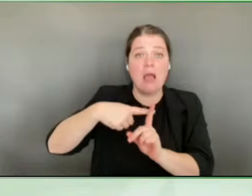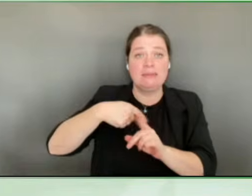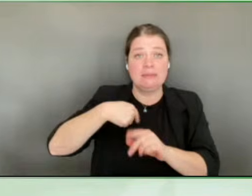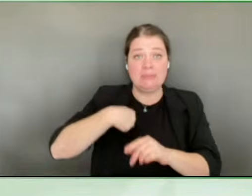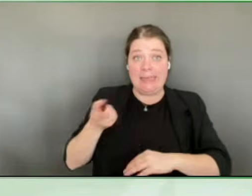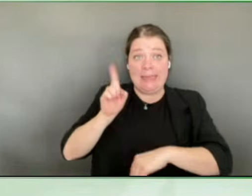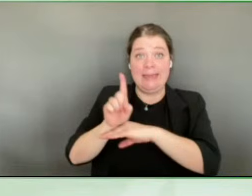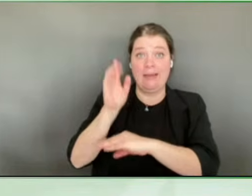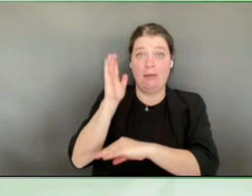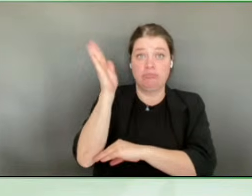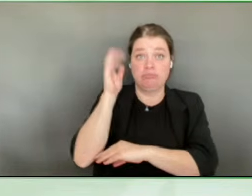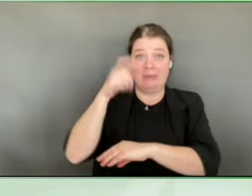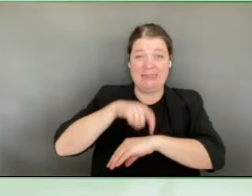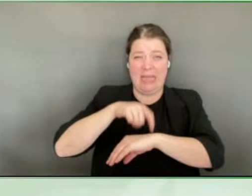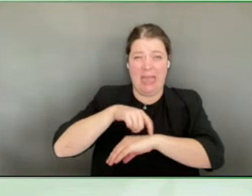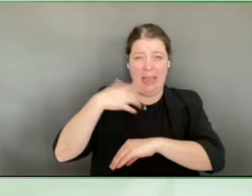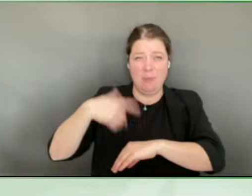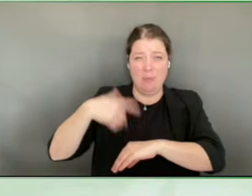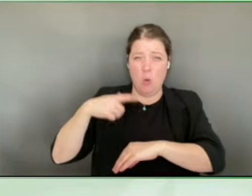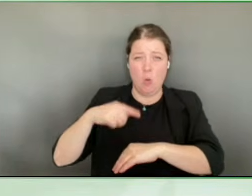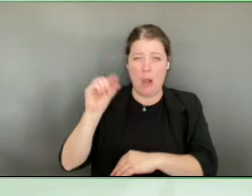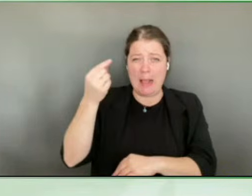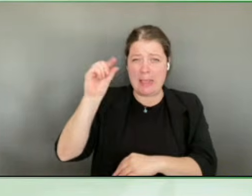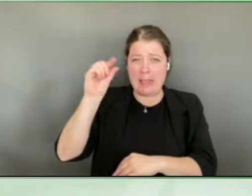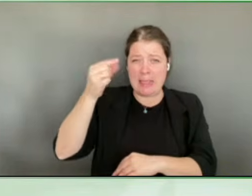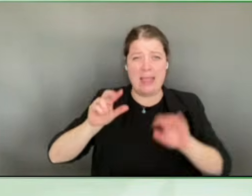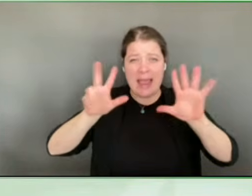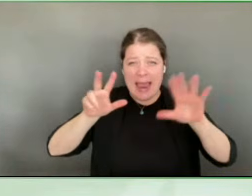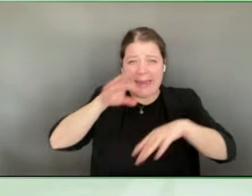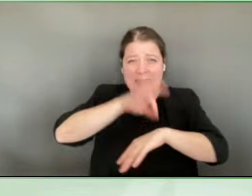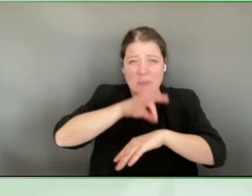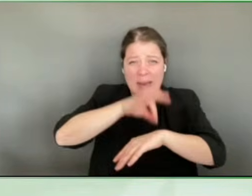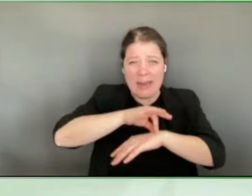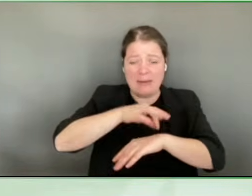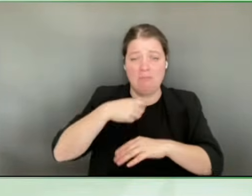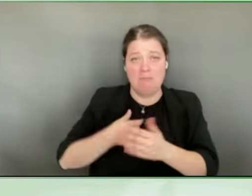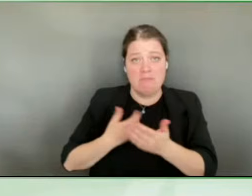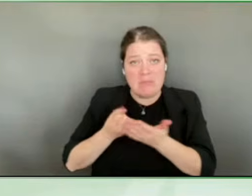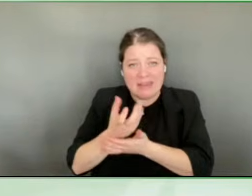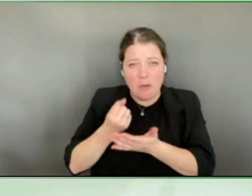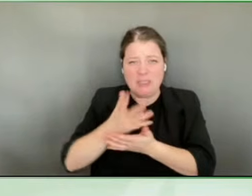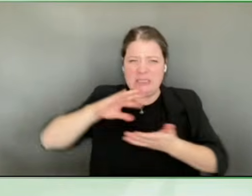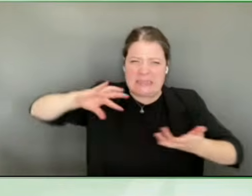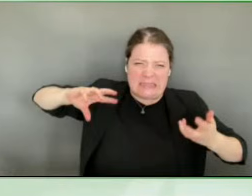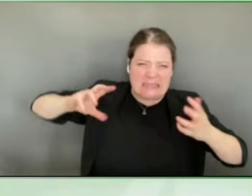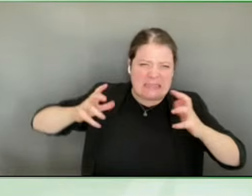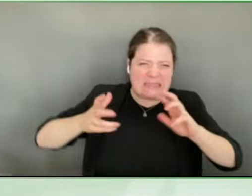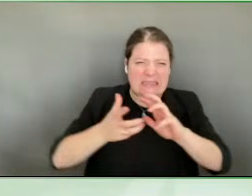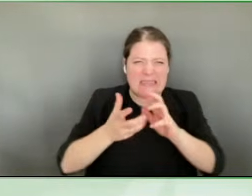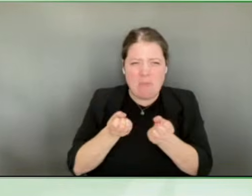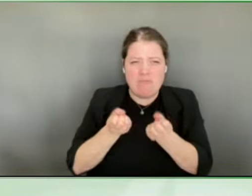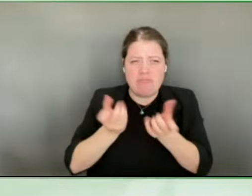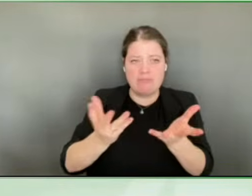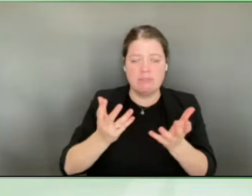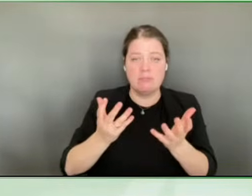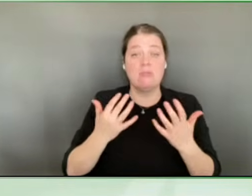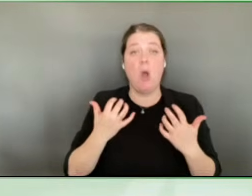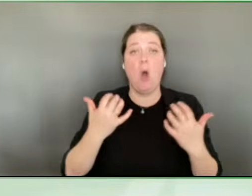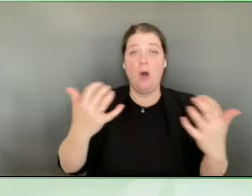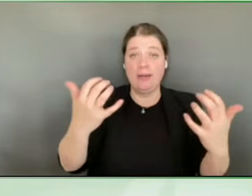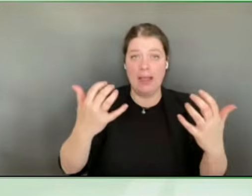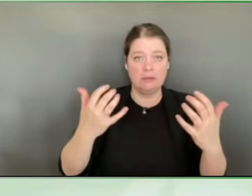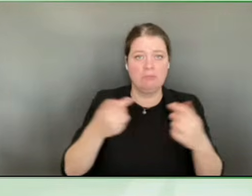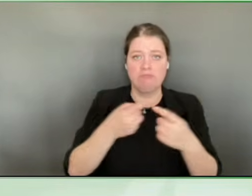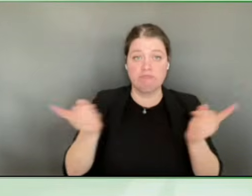in all the information in these 8 minutes, and actually the audience, no matter if they have a learning disability or not,